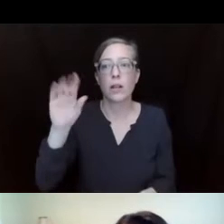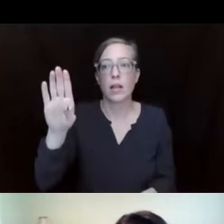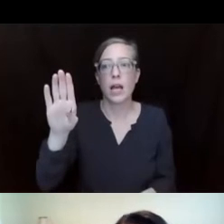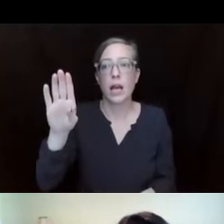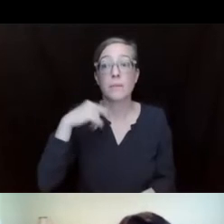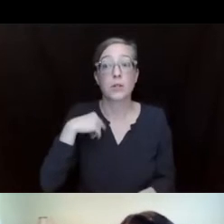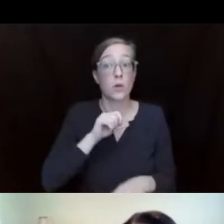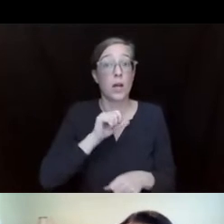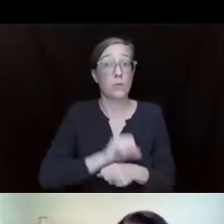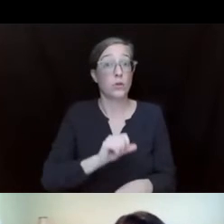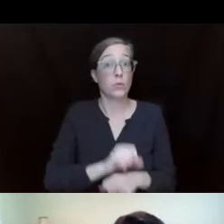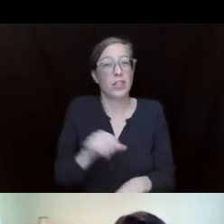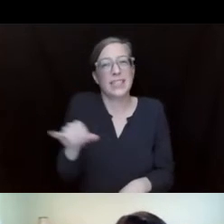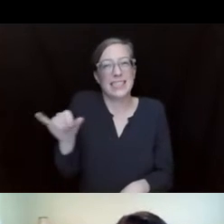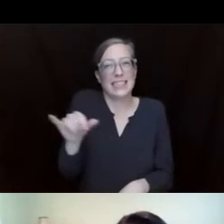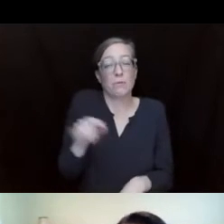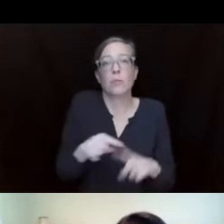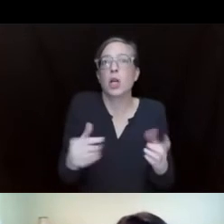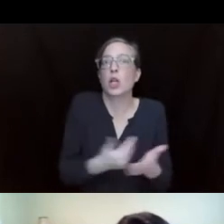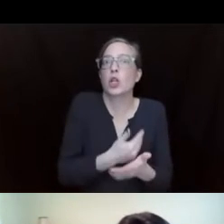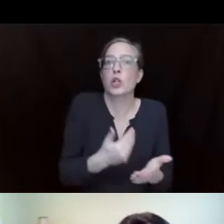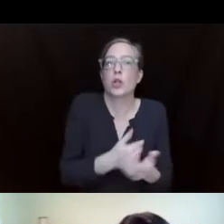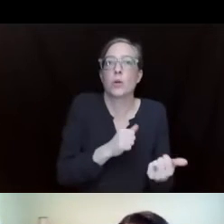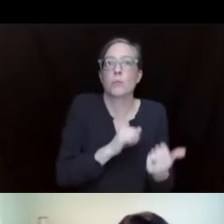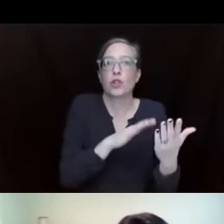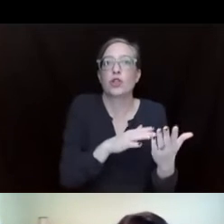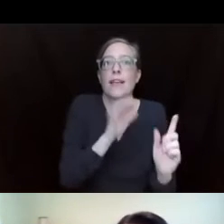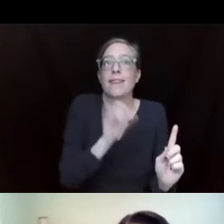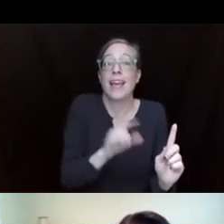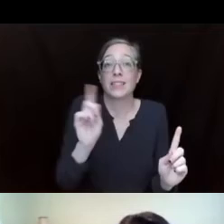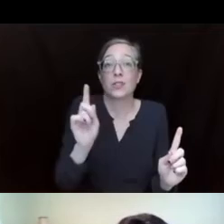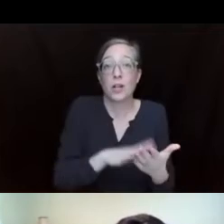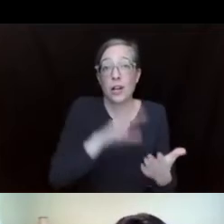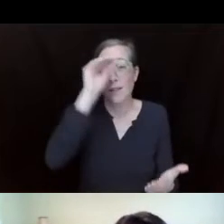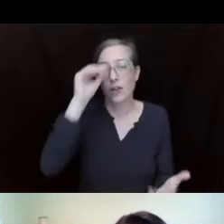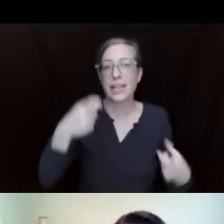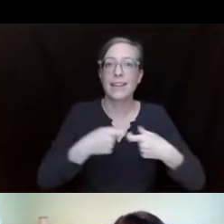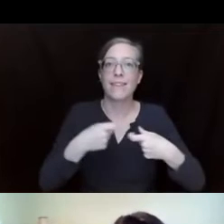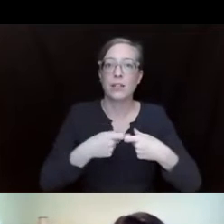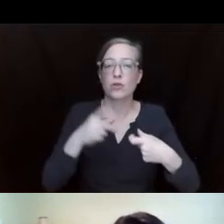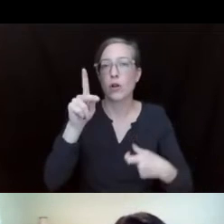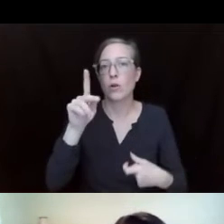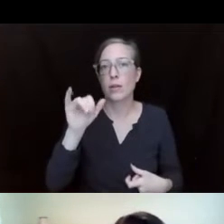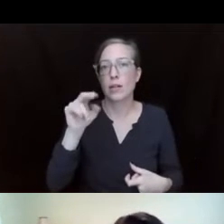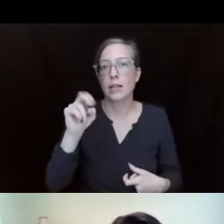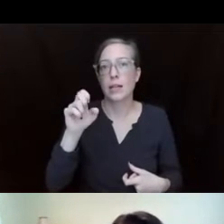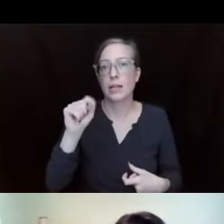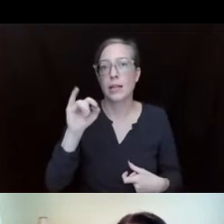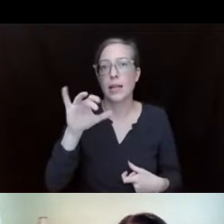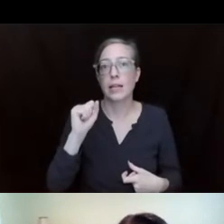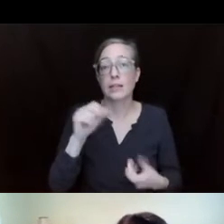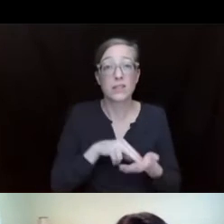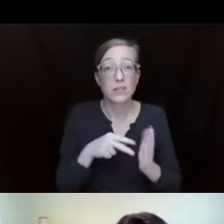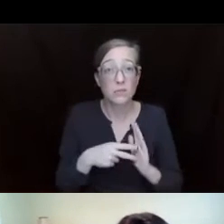area. They introduced me to electrokinetics. That is the application of electric field in those